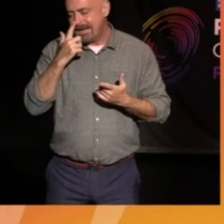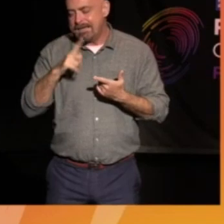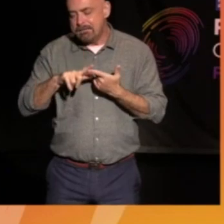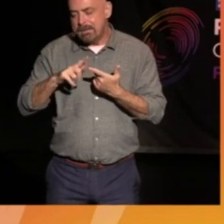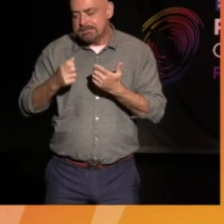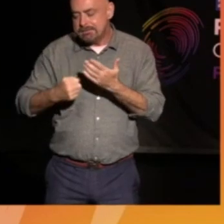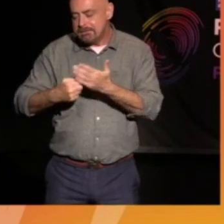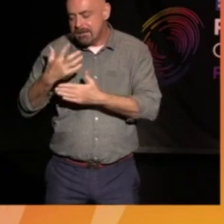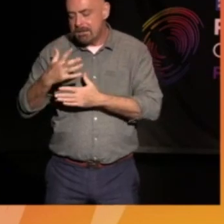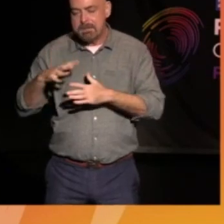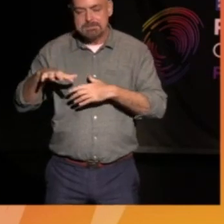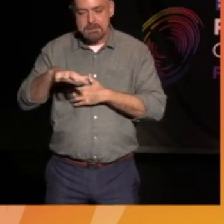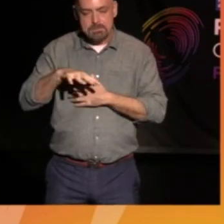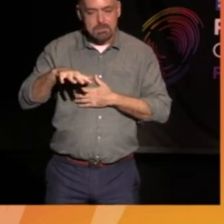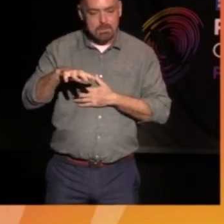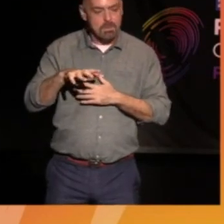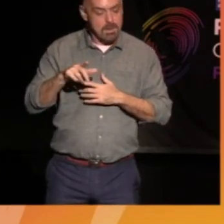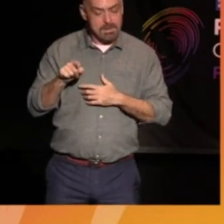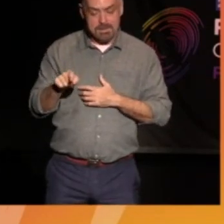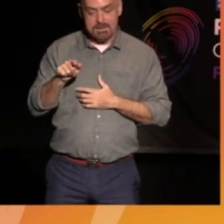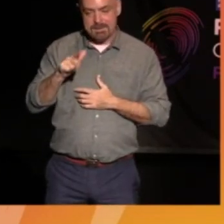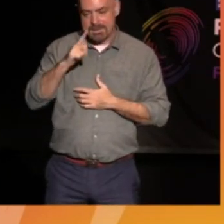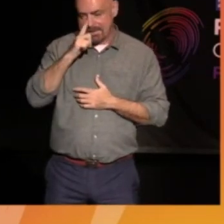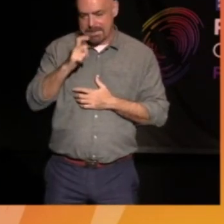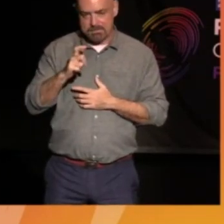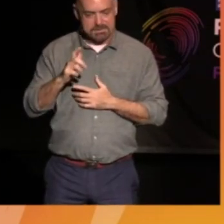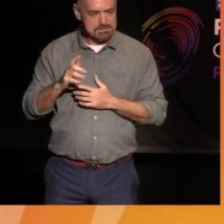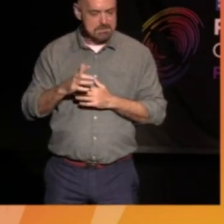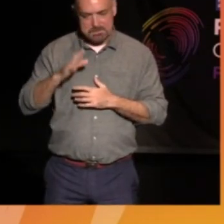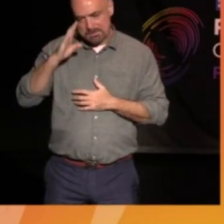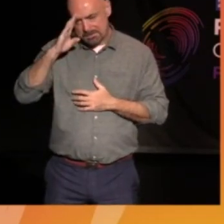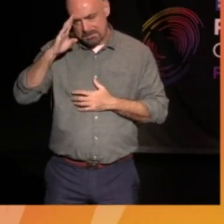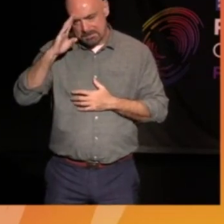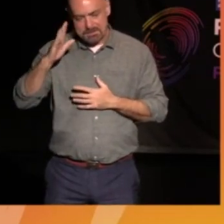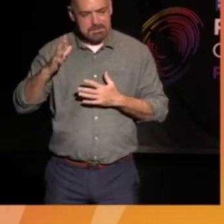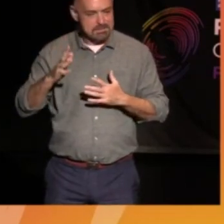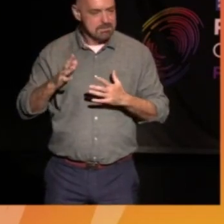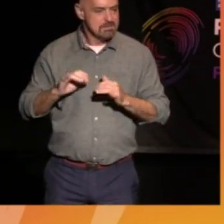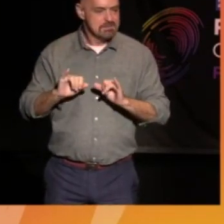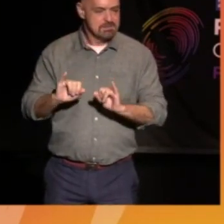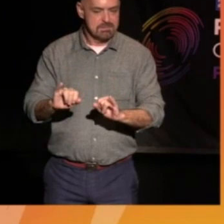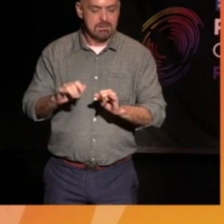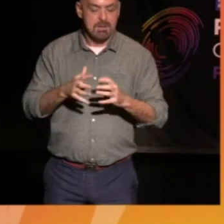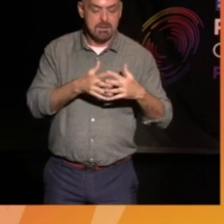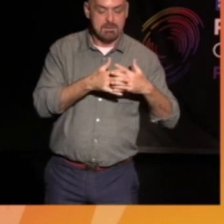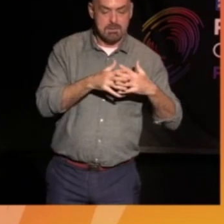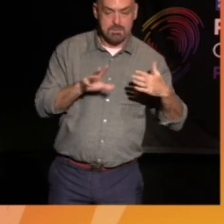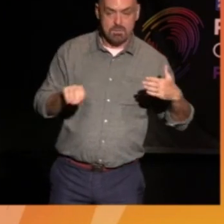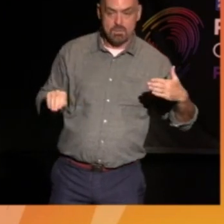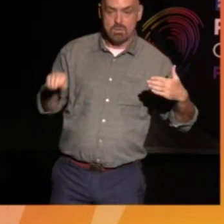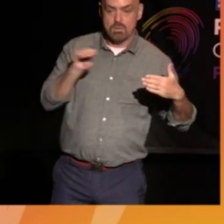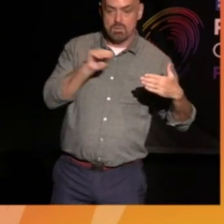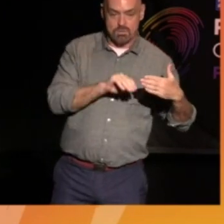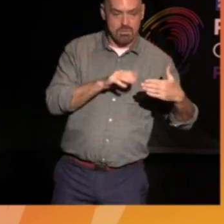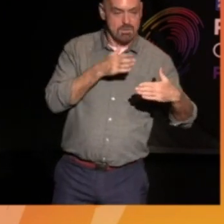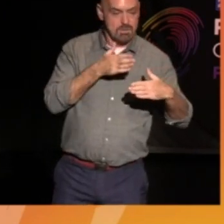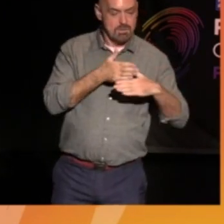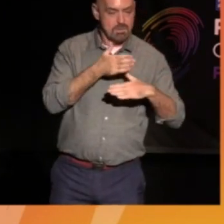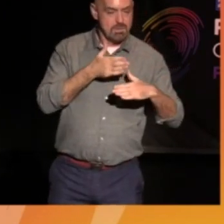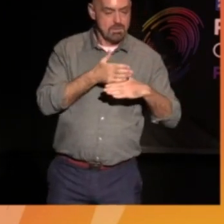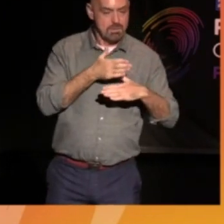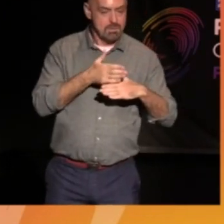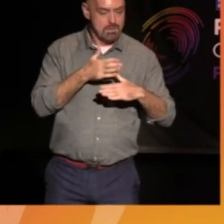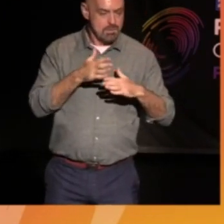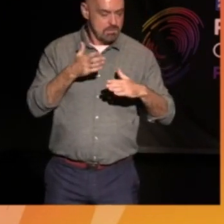area which is very, very dangerous and hazardous in the United States, and children are engaged in making